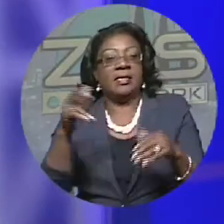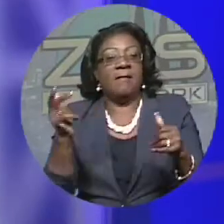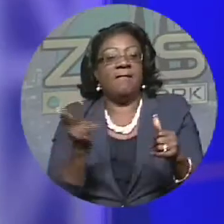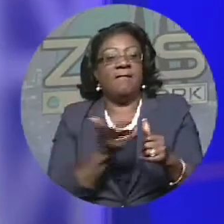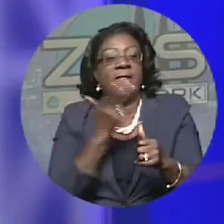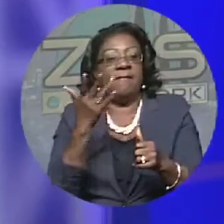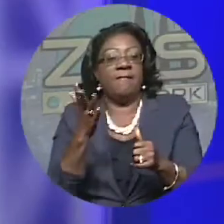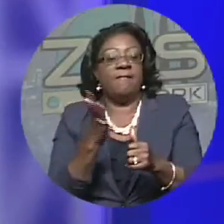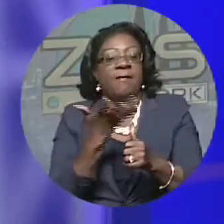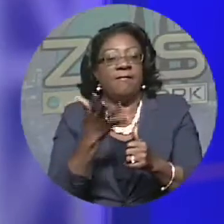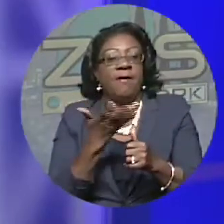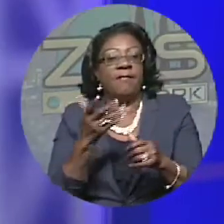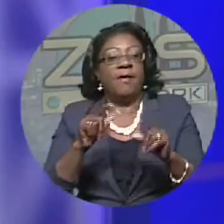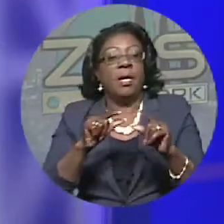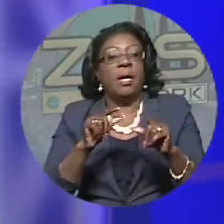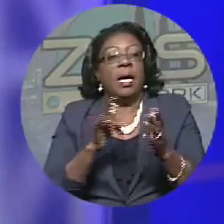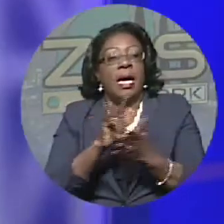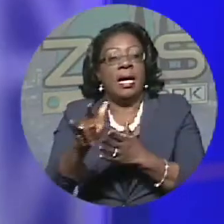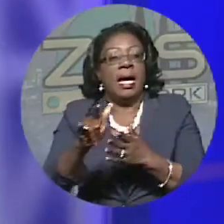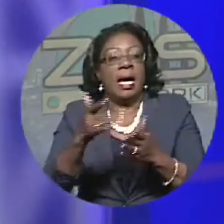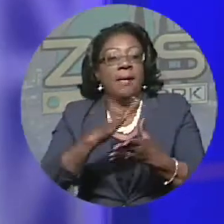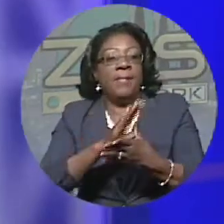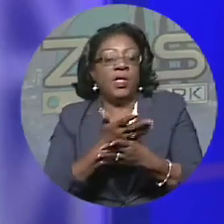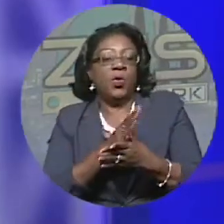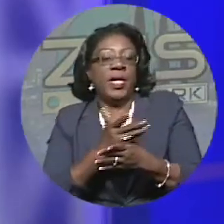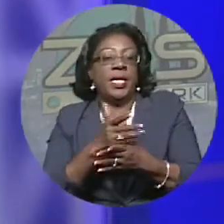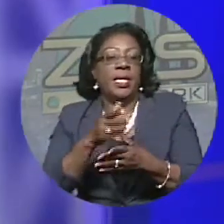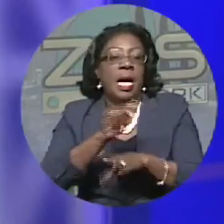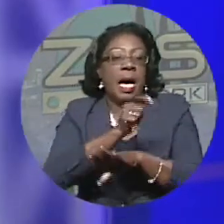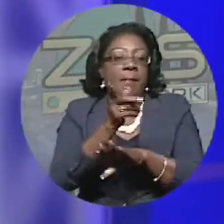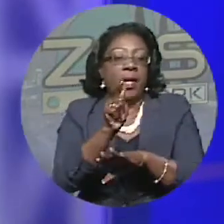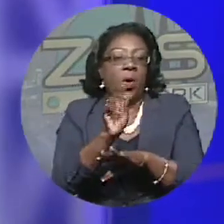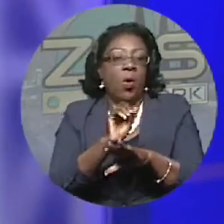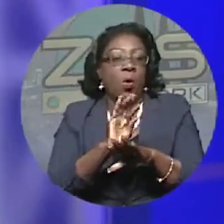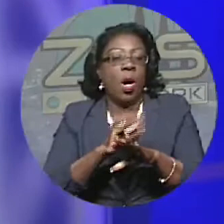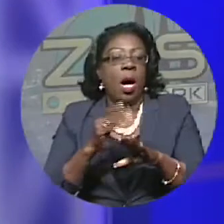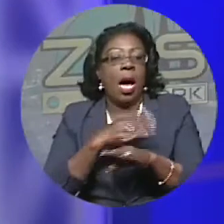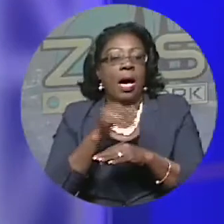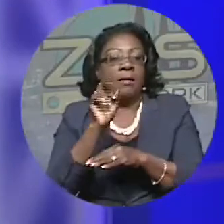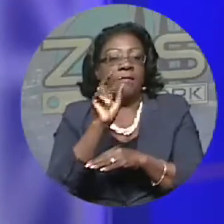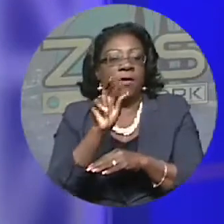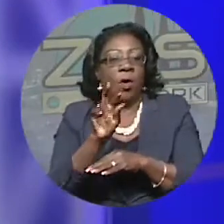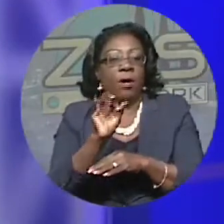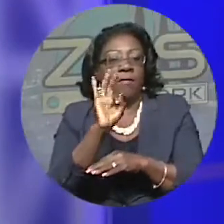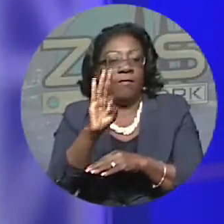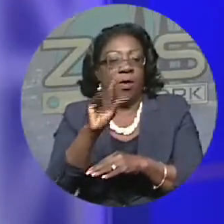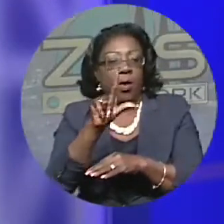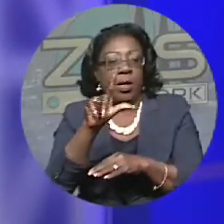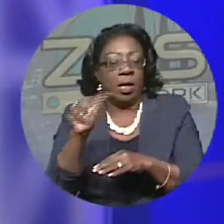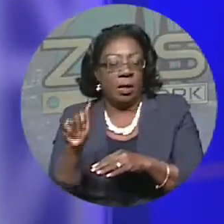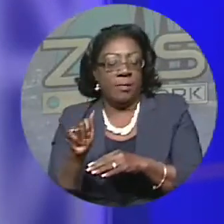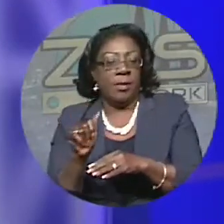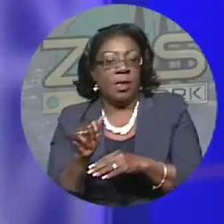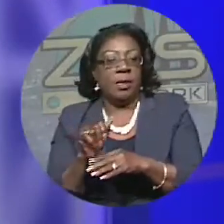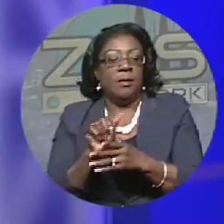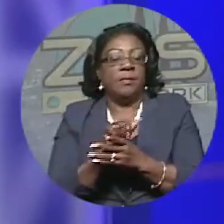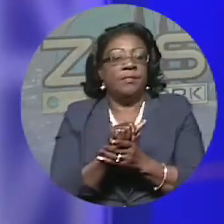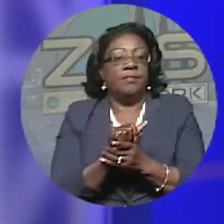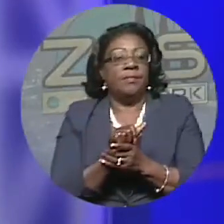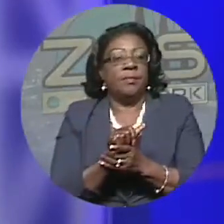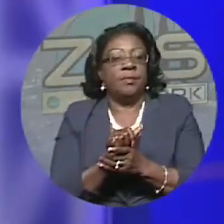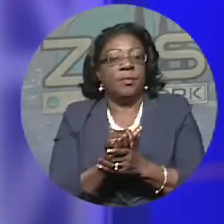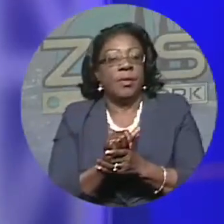Silver Airways offers between the island and Florida. Other routes include Fort Lauderdale, Jacksonville, Orlando, and West Palm